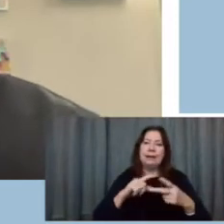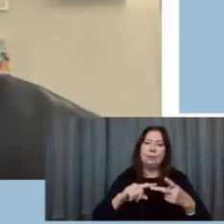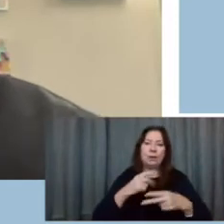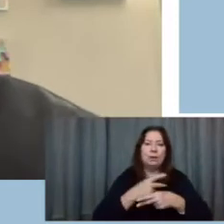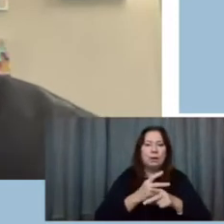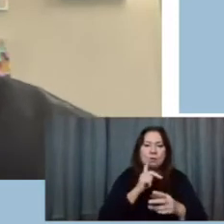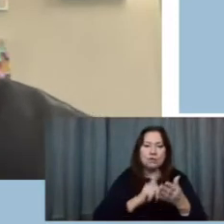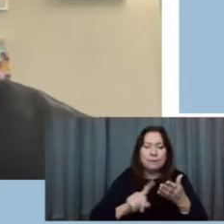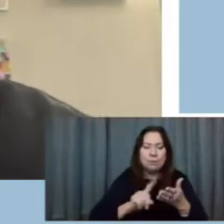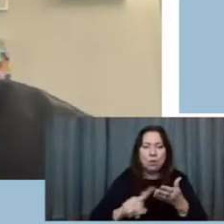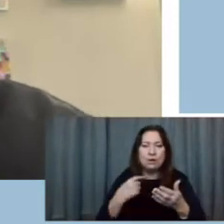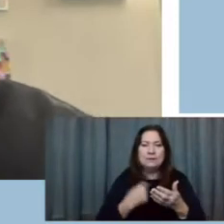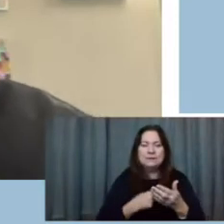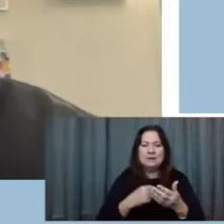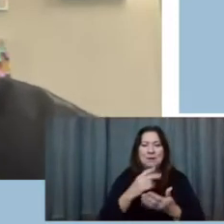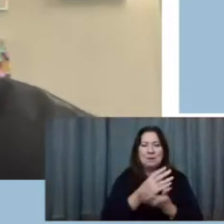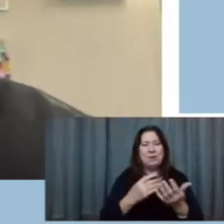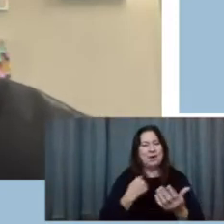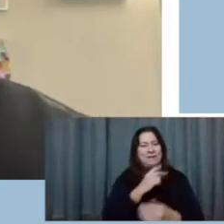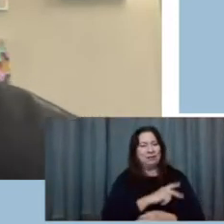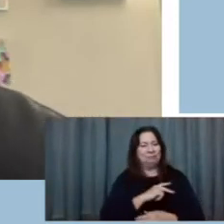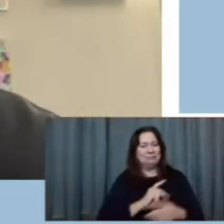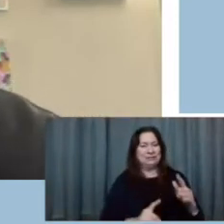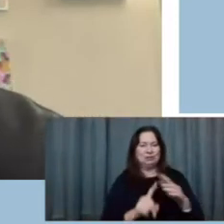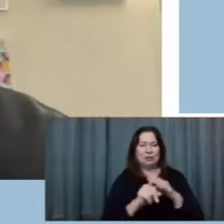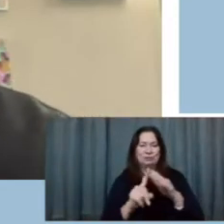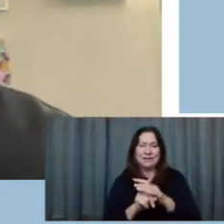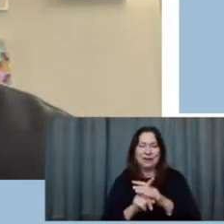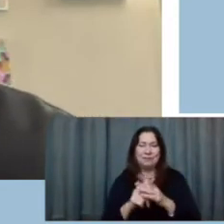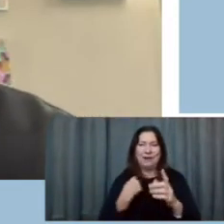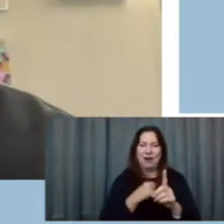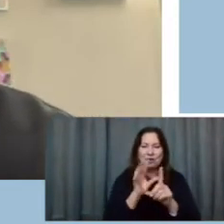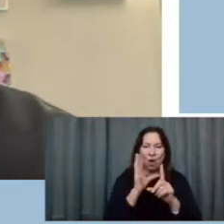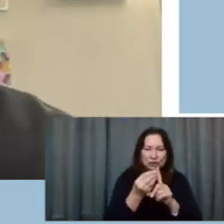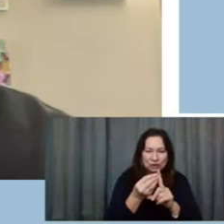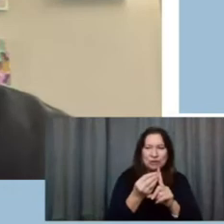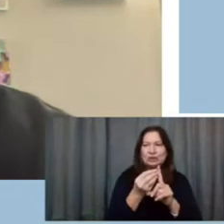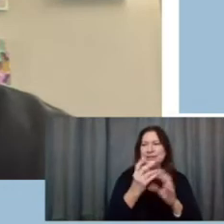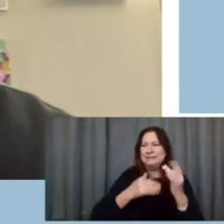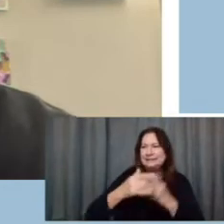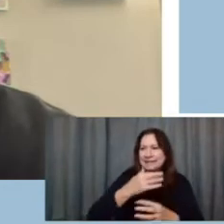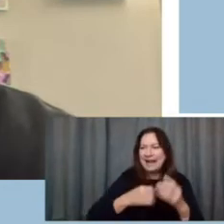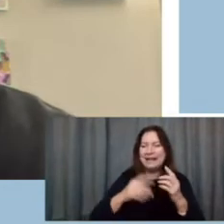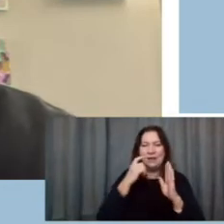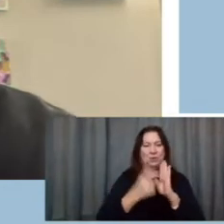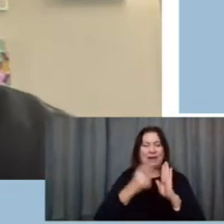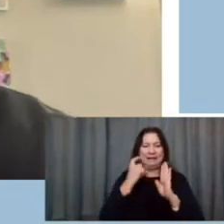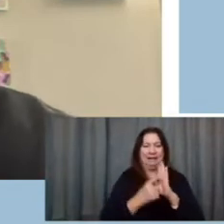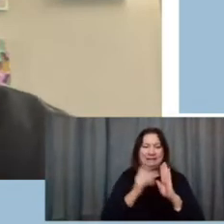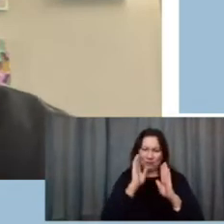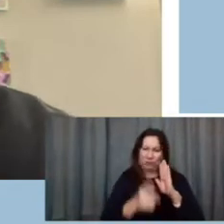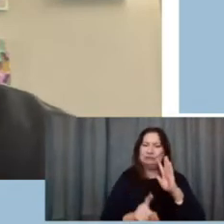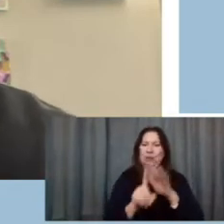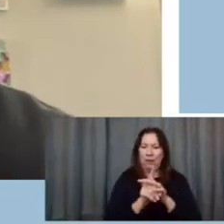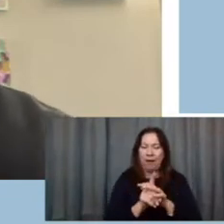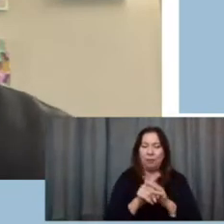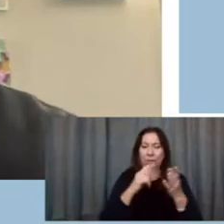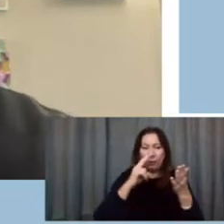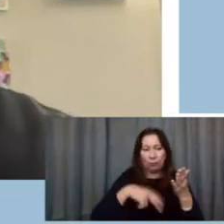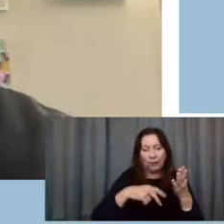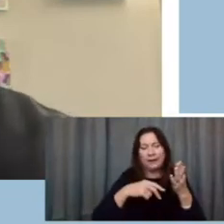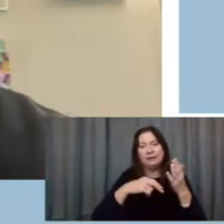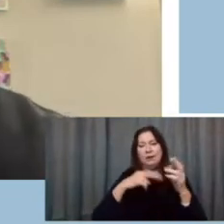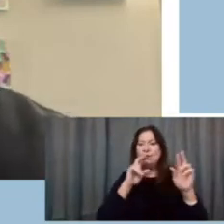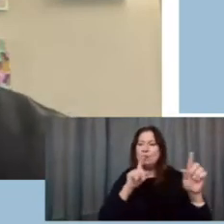of ourselves show up in that, or the culture that we live in, or society we live in. Like, so recognizing that when we're reading reports or producing our